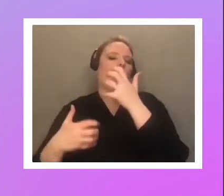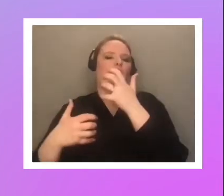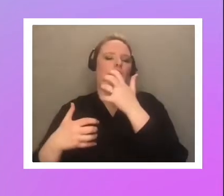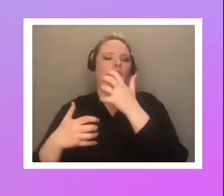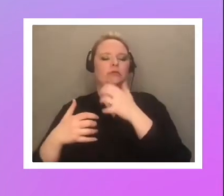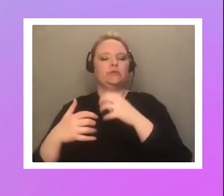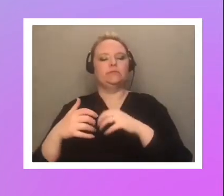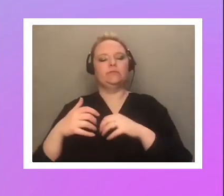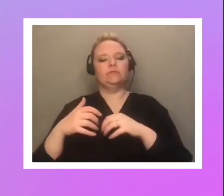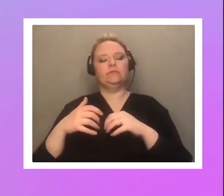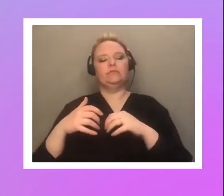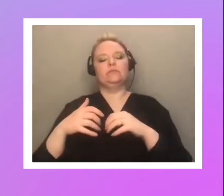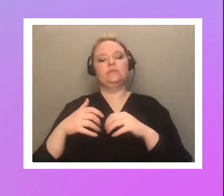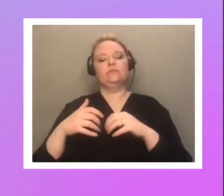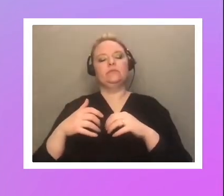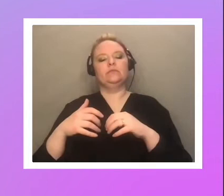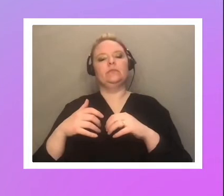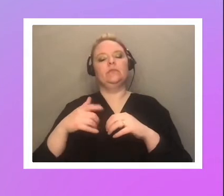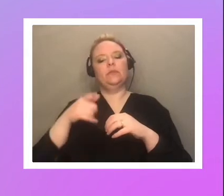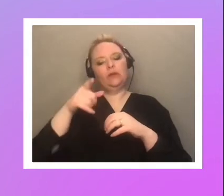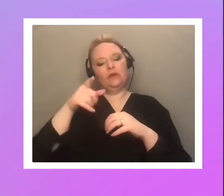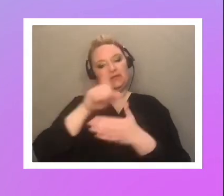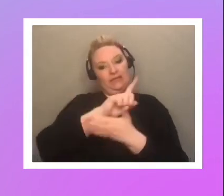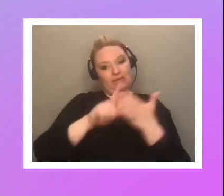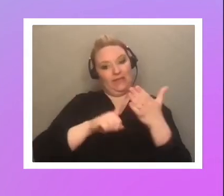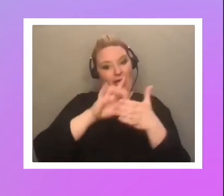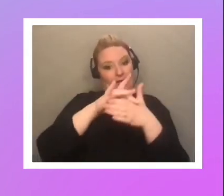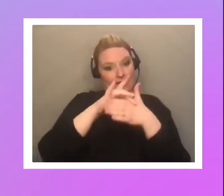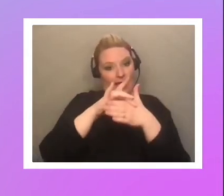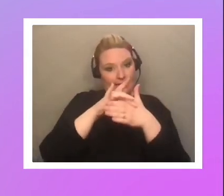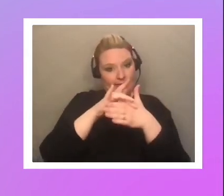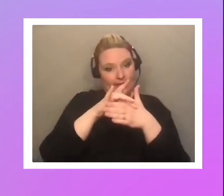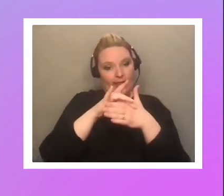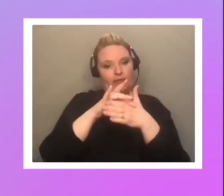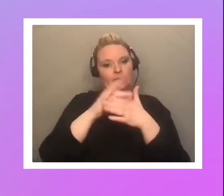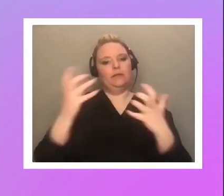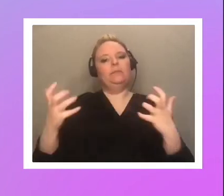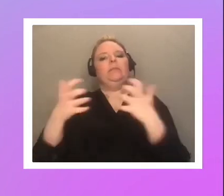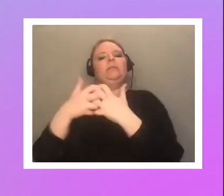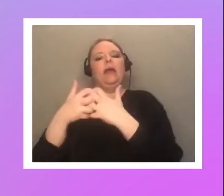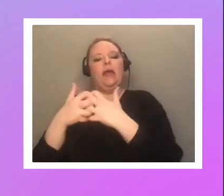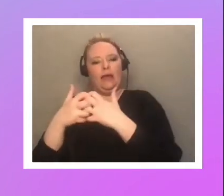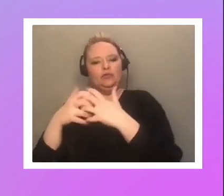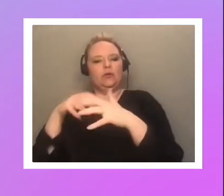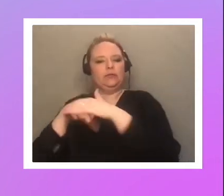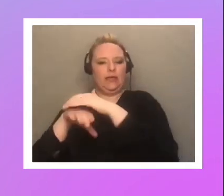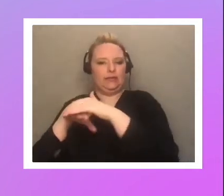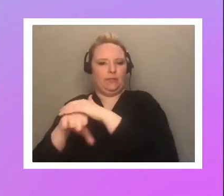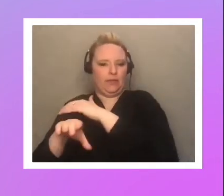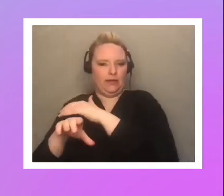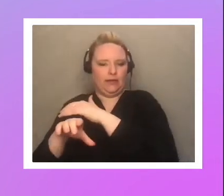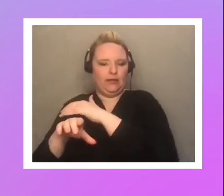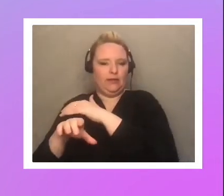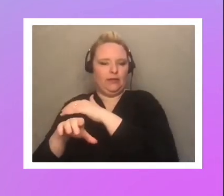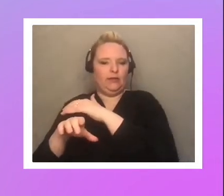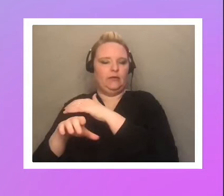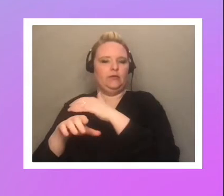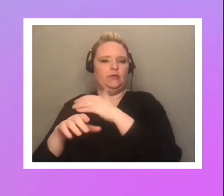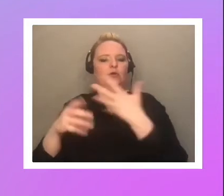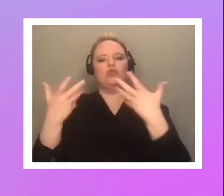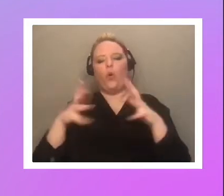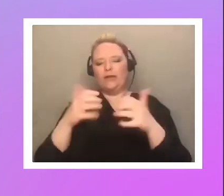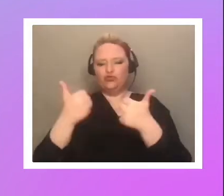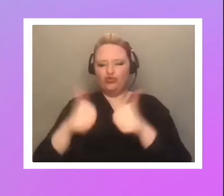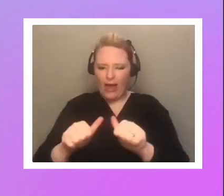content. You want to design the content and make sure that it is usable. You don't